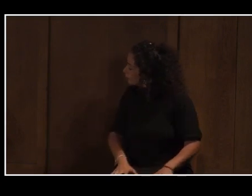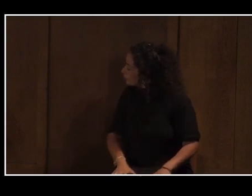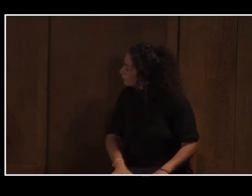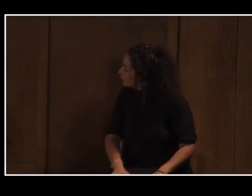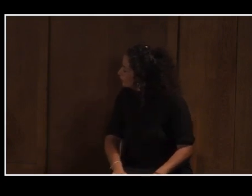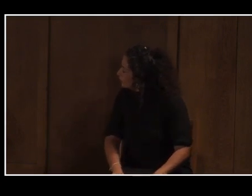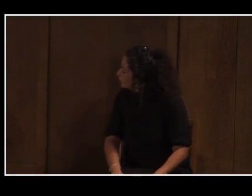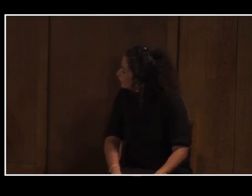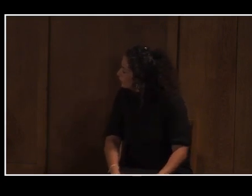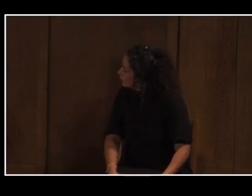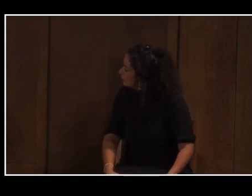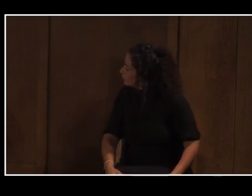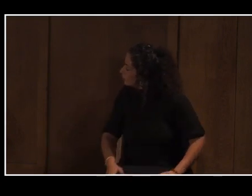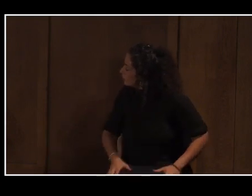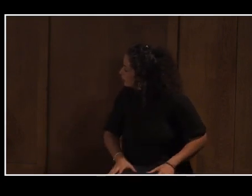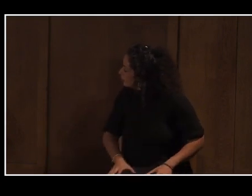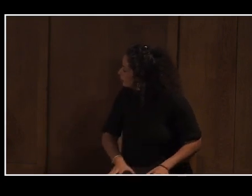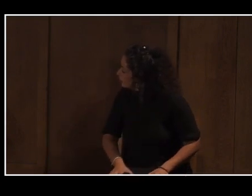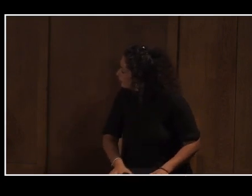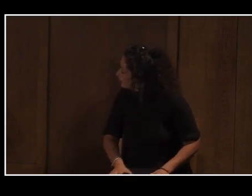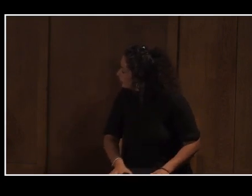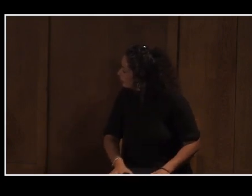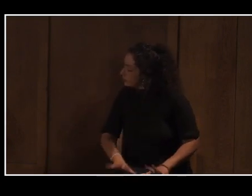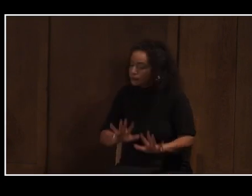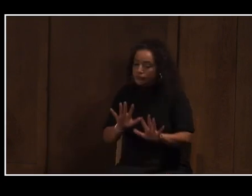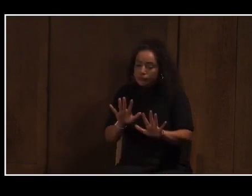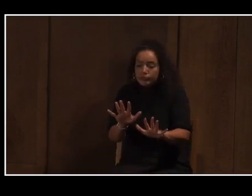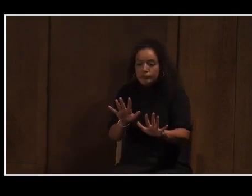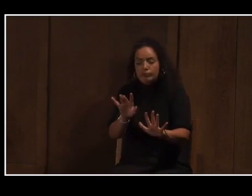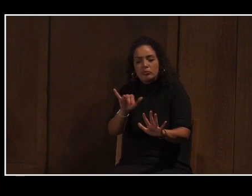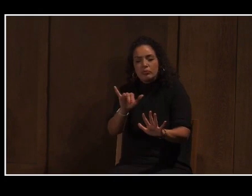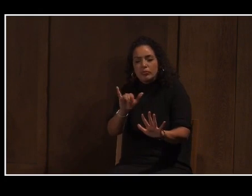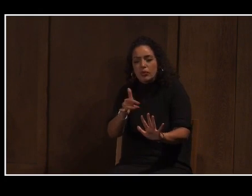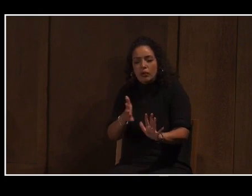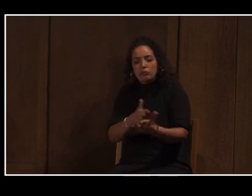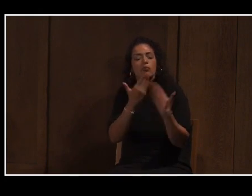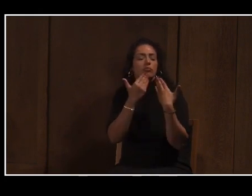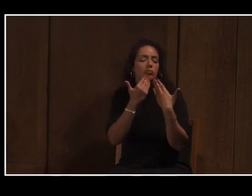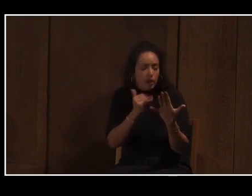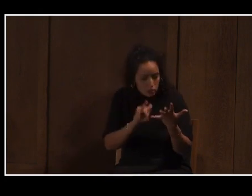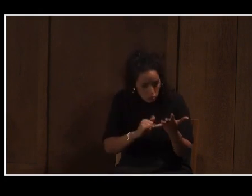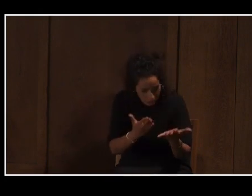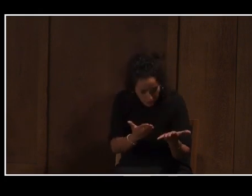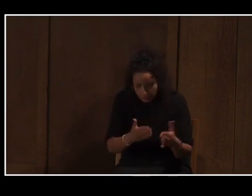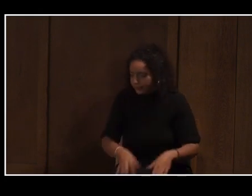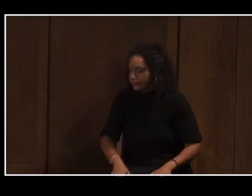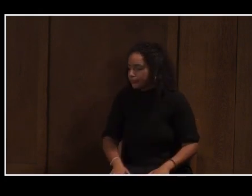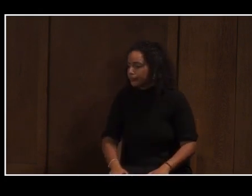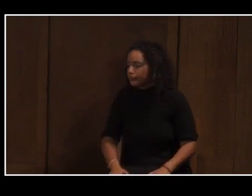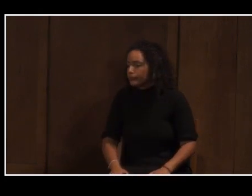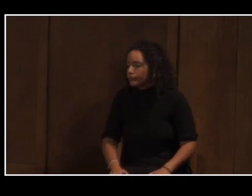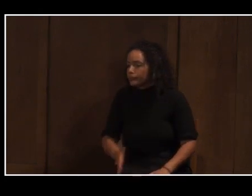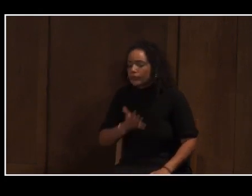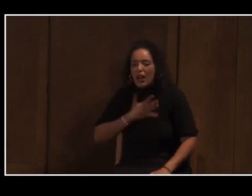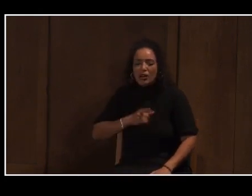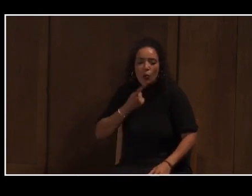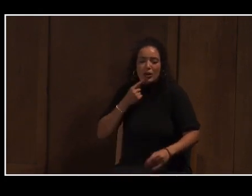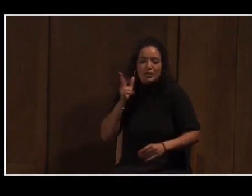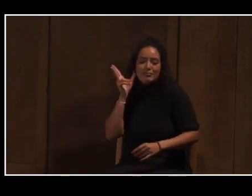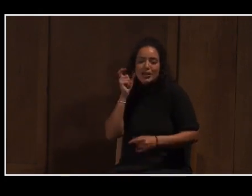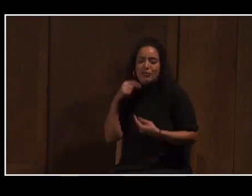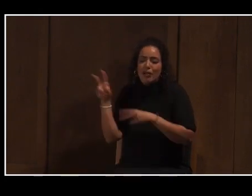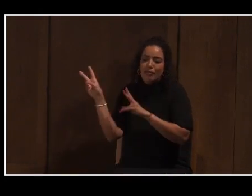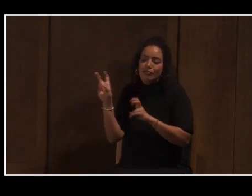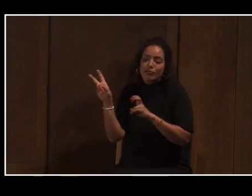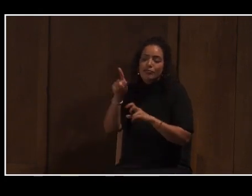Who wants to take that question? At the risk of it sounding, thank you, Suleiman. So at the risk of it sounding like a cliche, we can't have